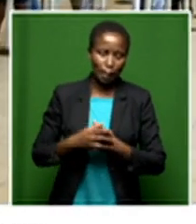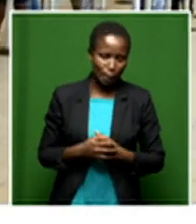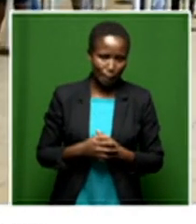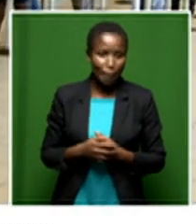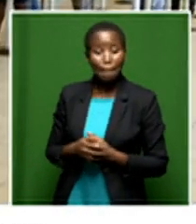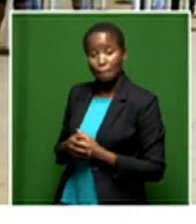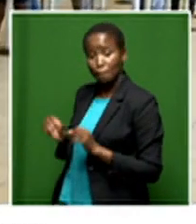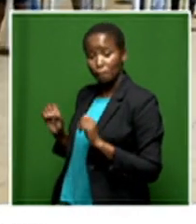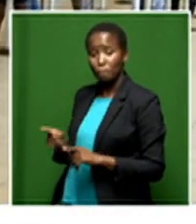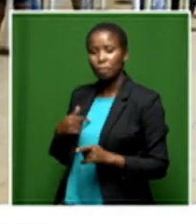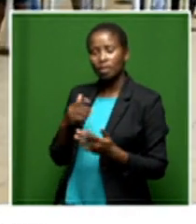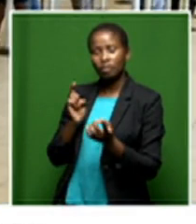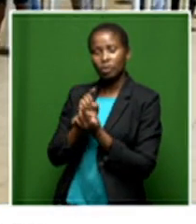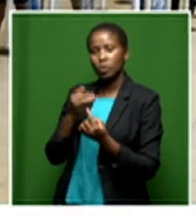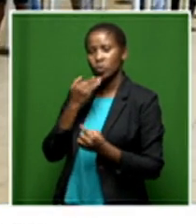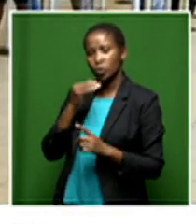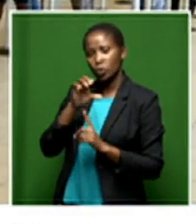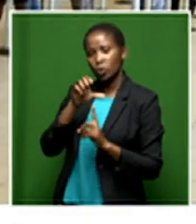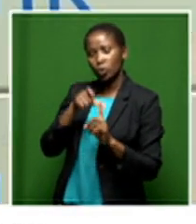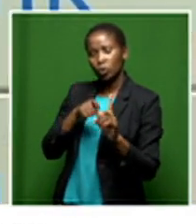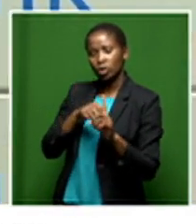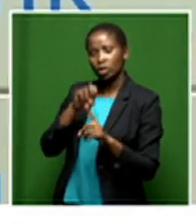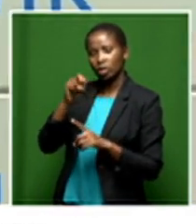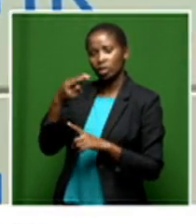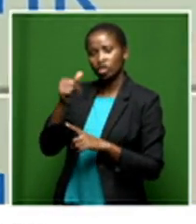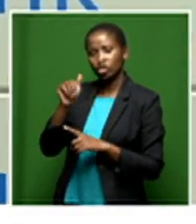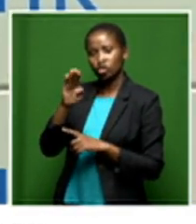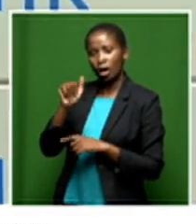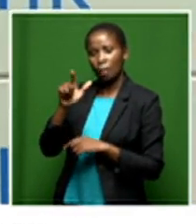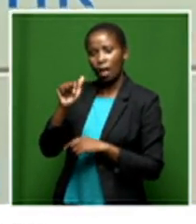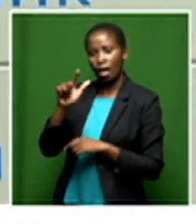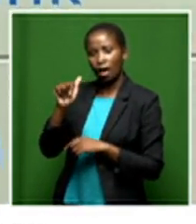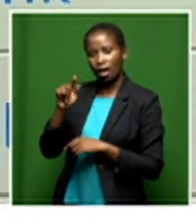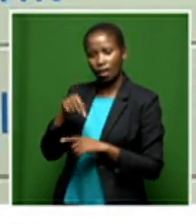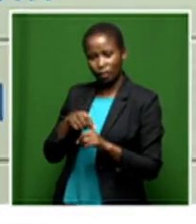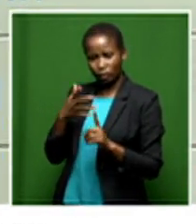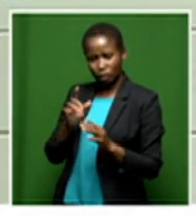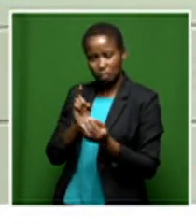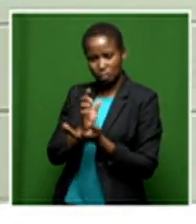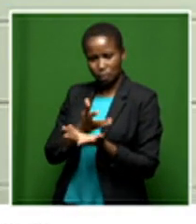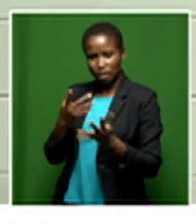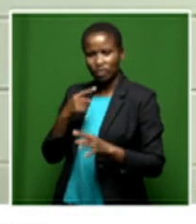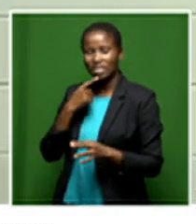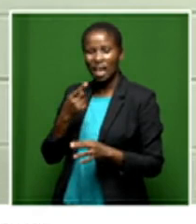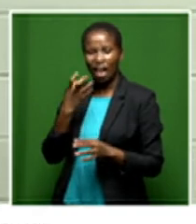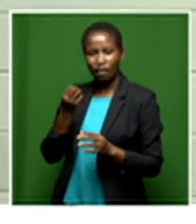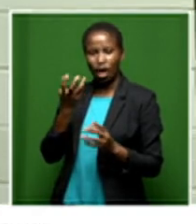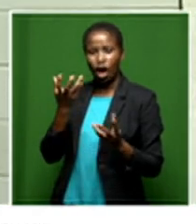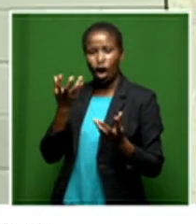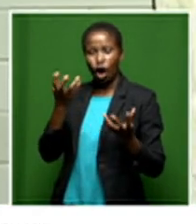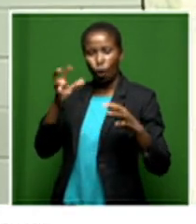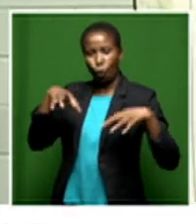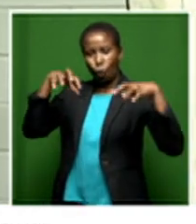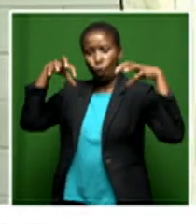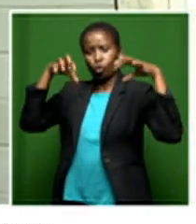of CWU last week, and he lamented the fact that there were ghost workers possibly in the system. So